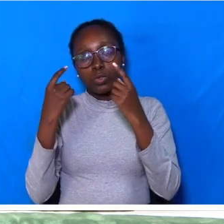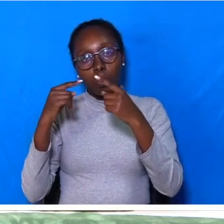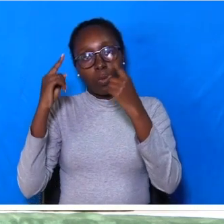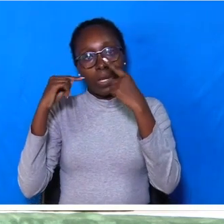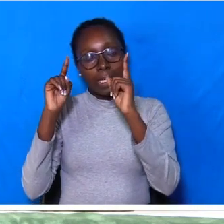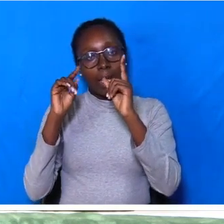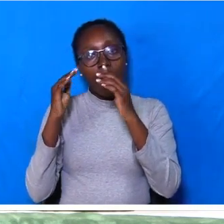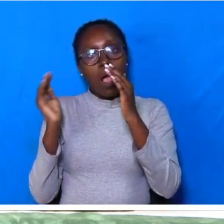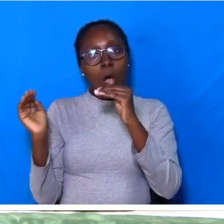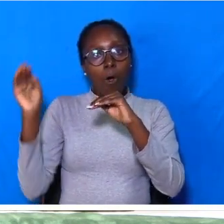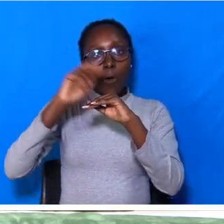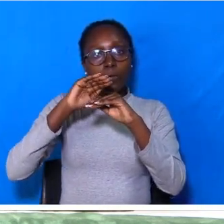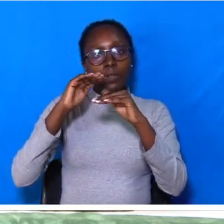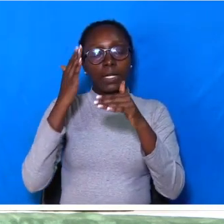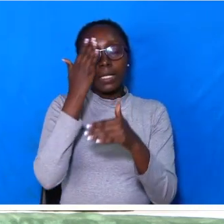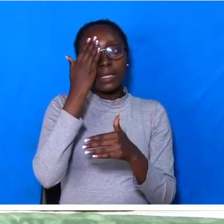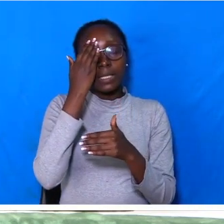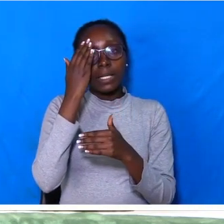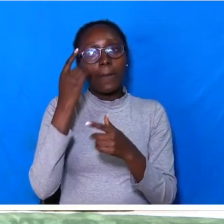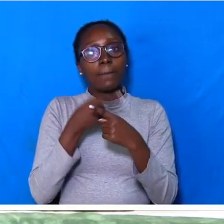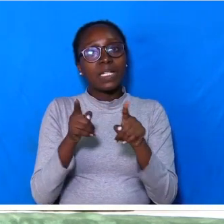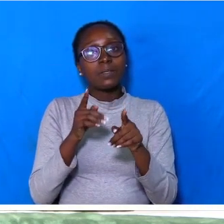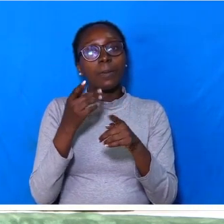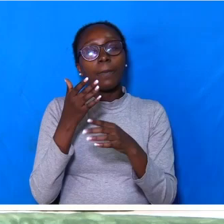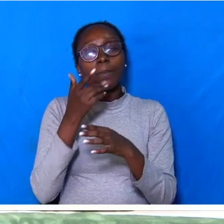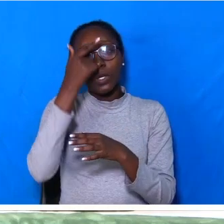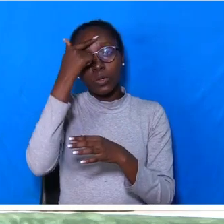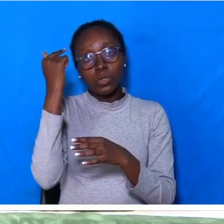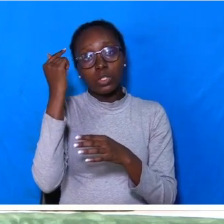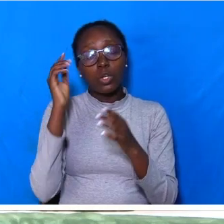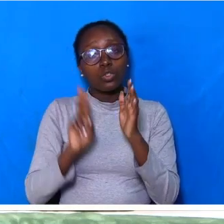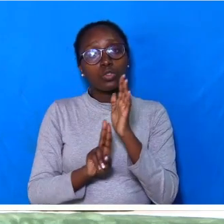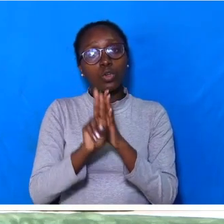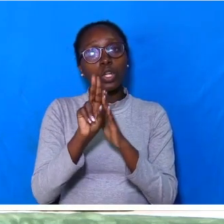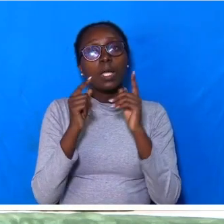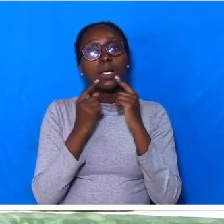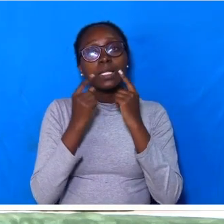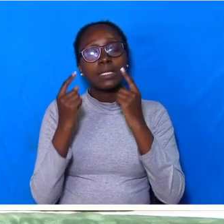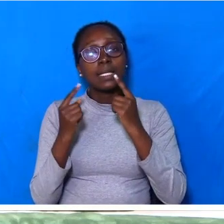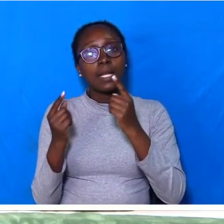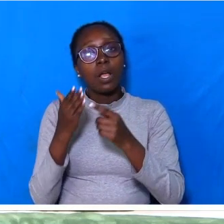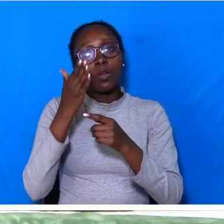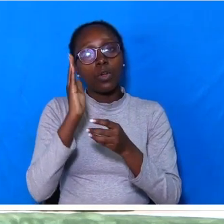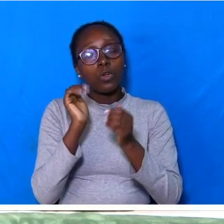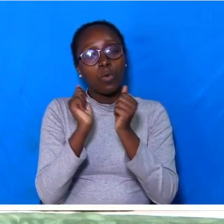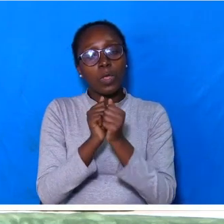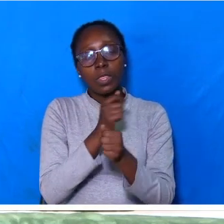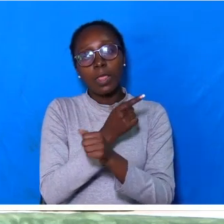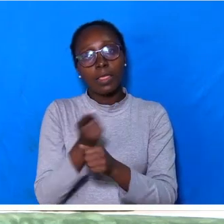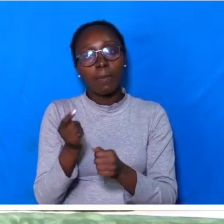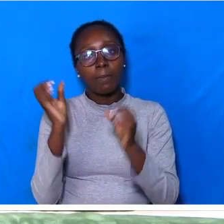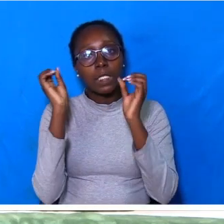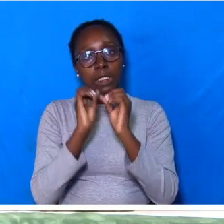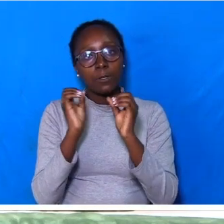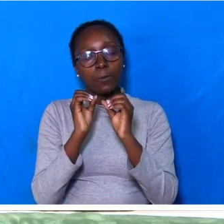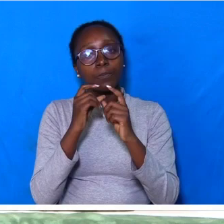favor goes away. Friends, do you know that when you rebel against God,